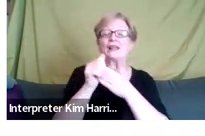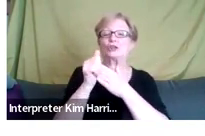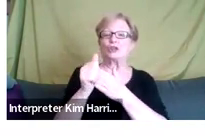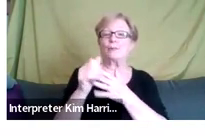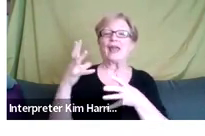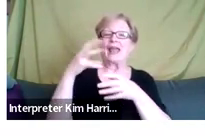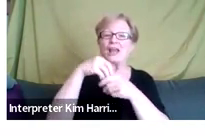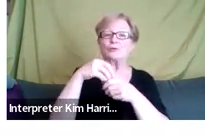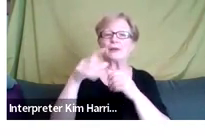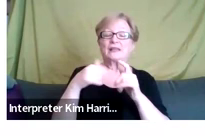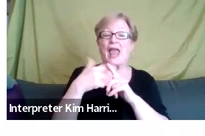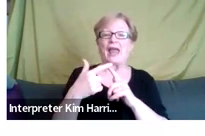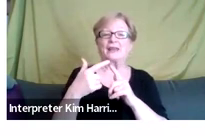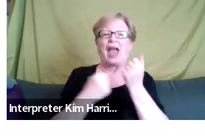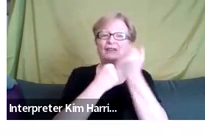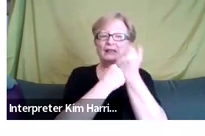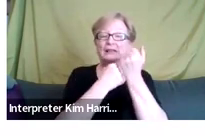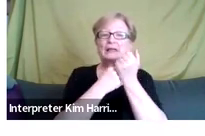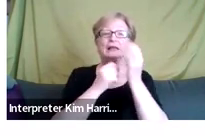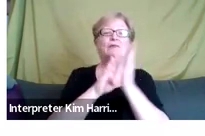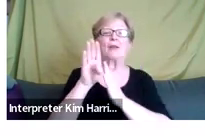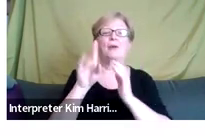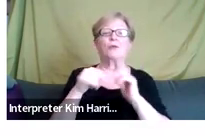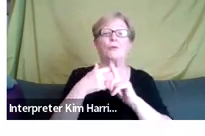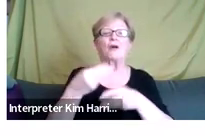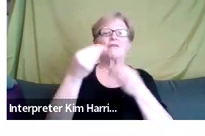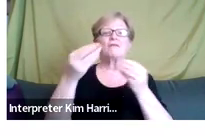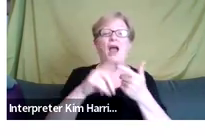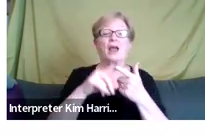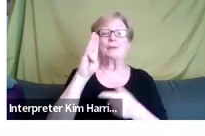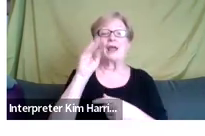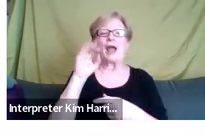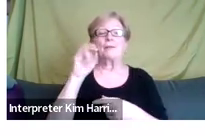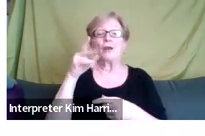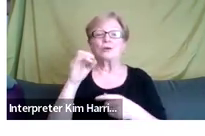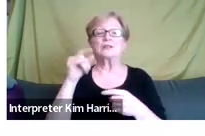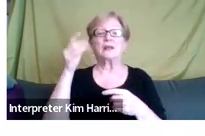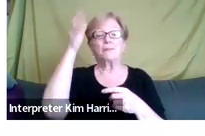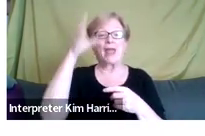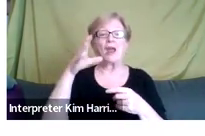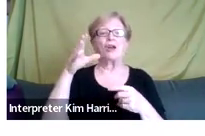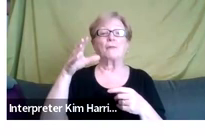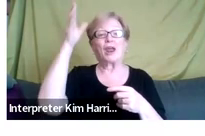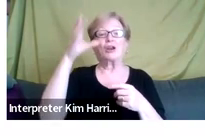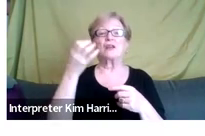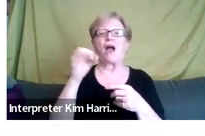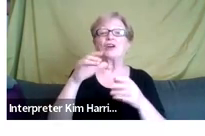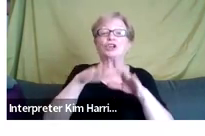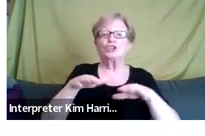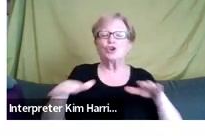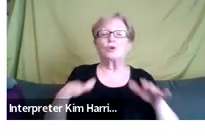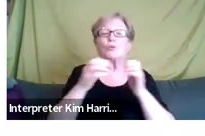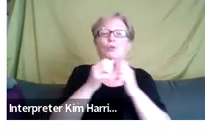Advocacy Development. We provide BIPOC parents of children with IDD, which is intellectual developmental disabilities, and adults